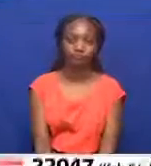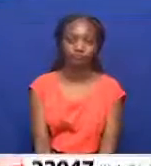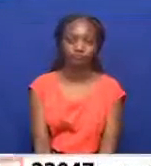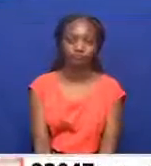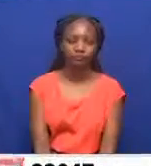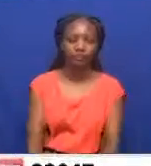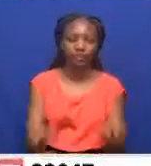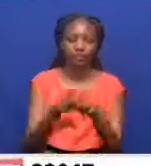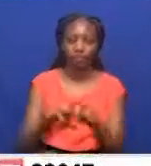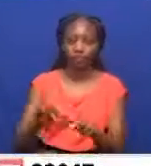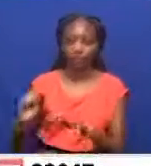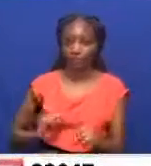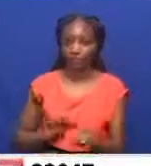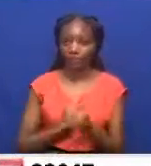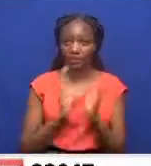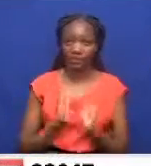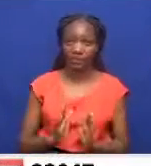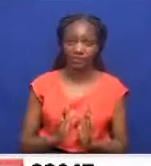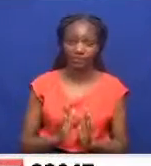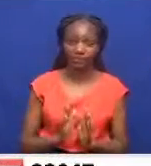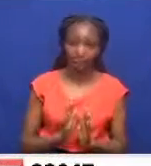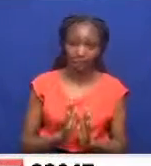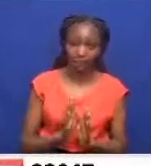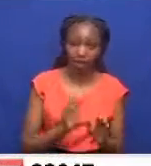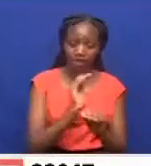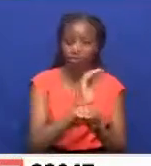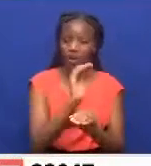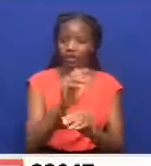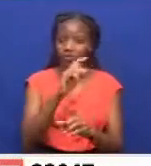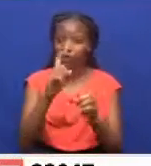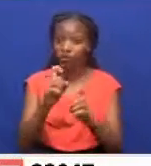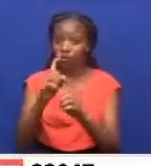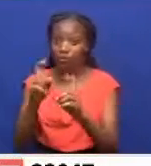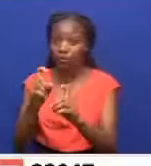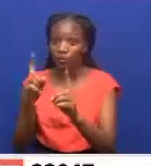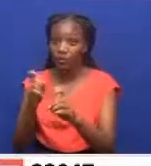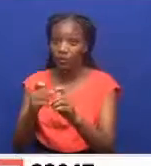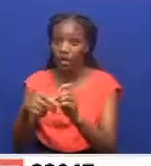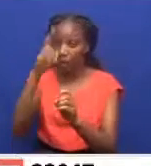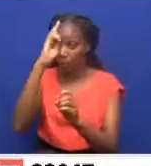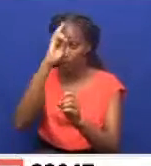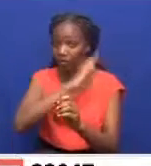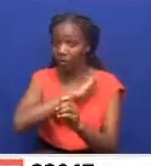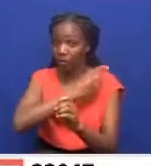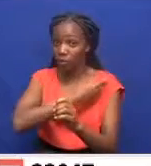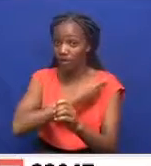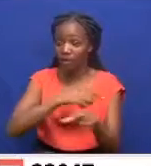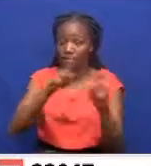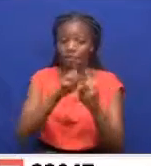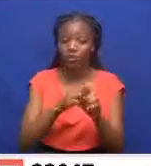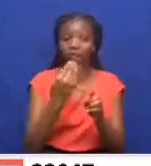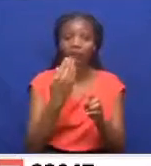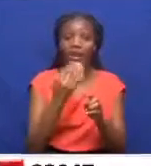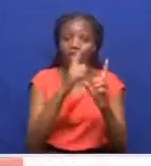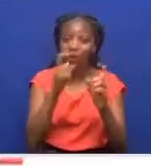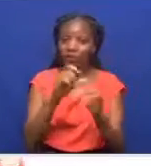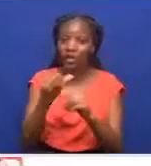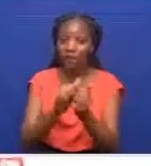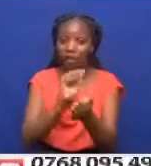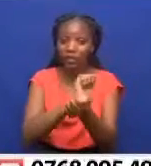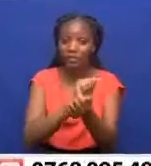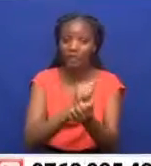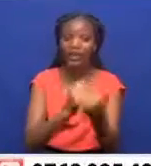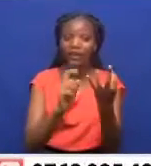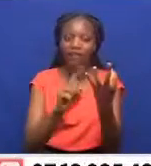The senators were, however, forced to summon the Inspector General of Police, Hilary Mutyambai, to answer to queries on the arrest of the